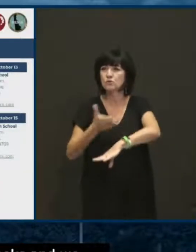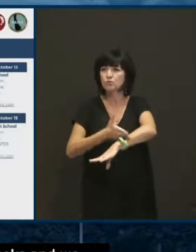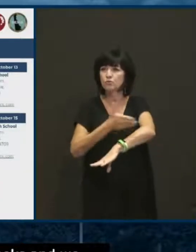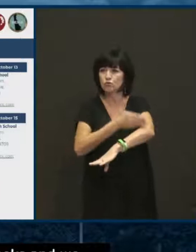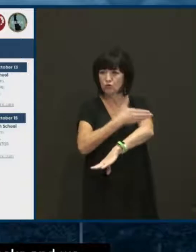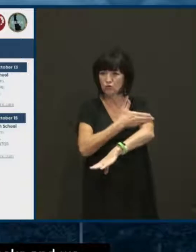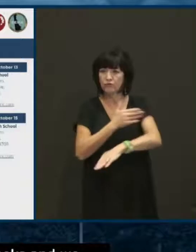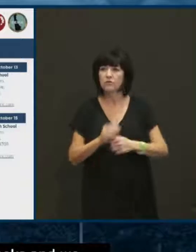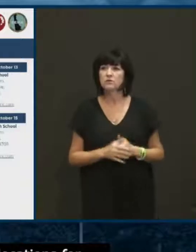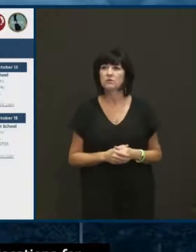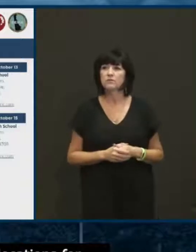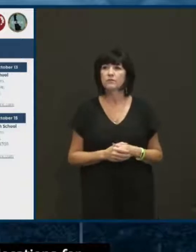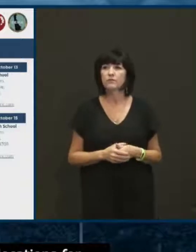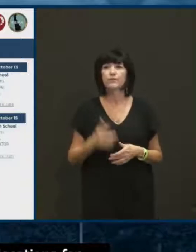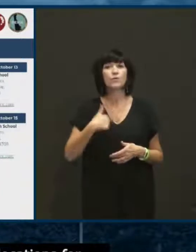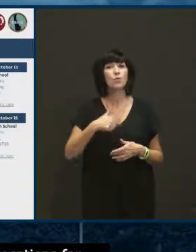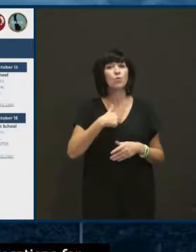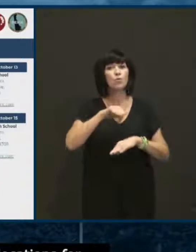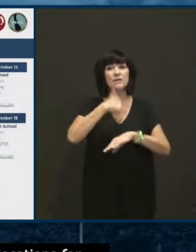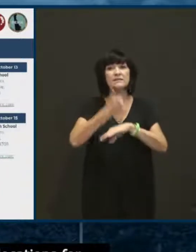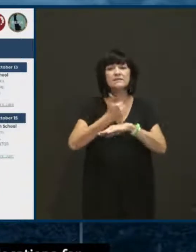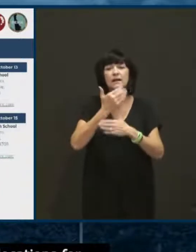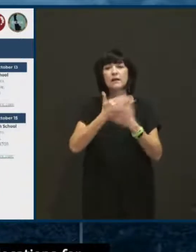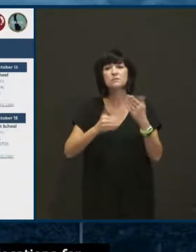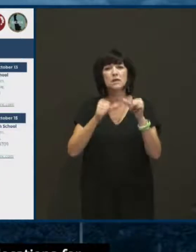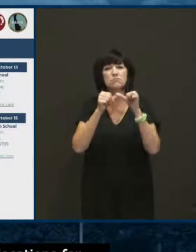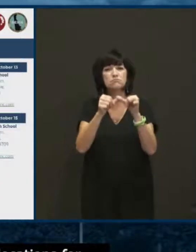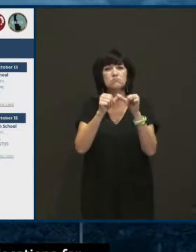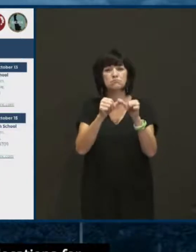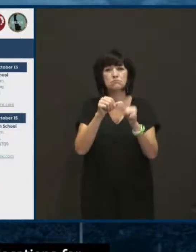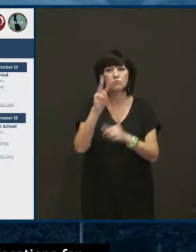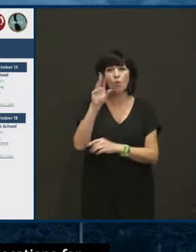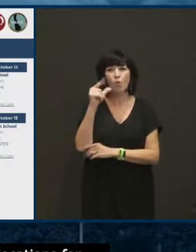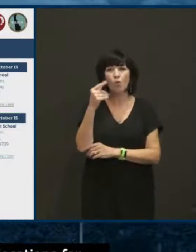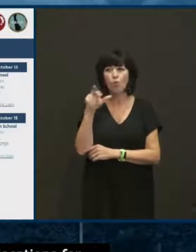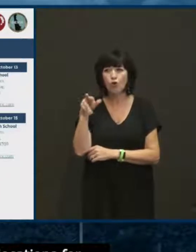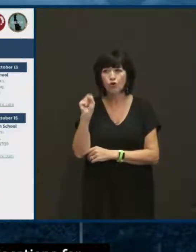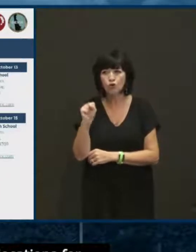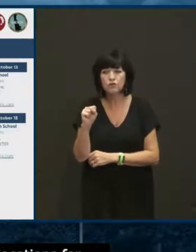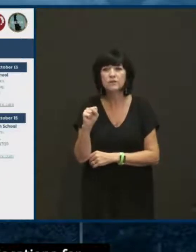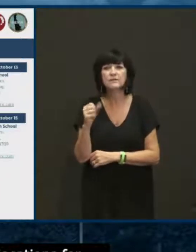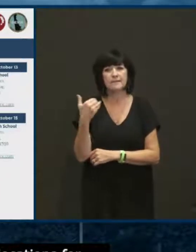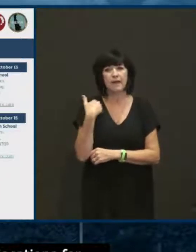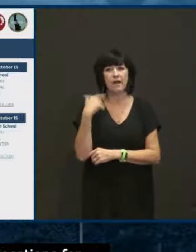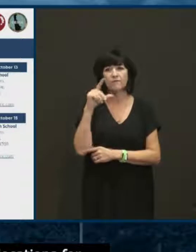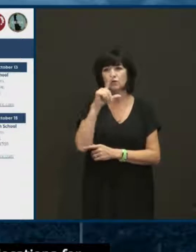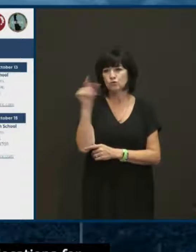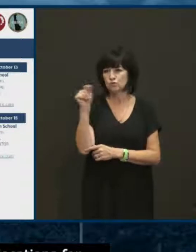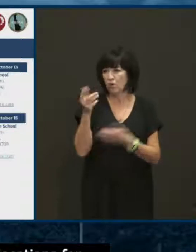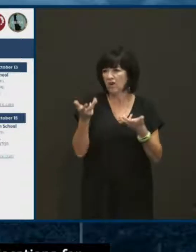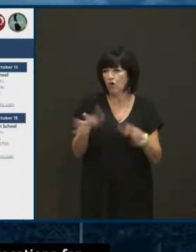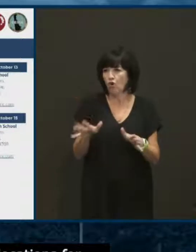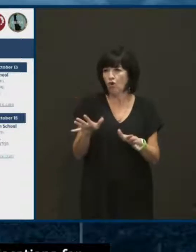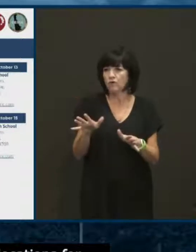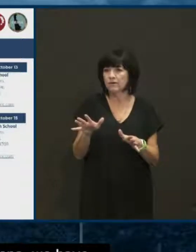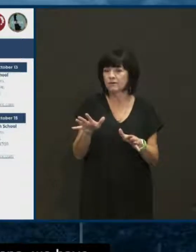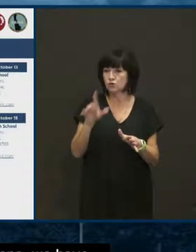that we set up in Walgreens and some public health clinics. We have 20 that are already scheduled for this